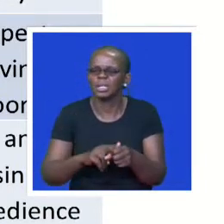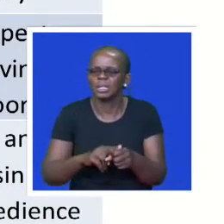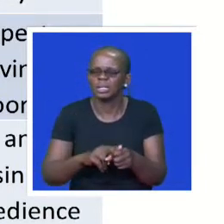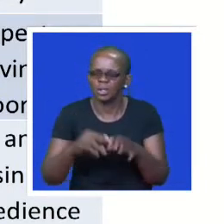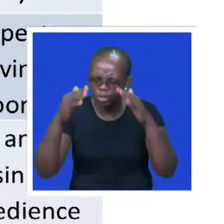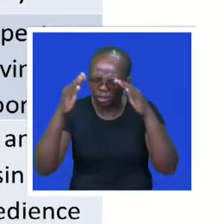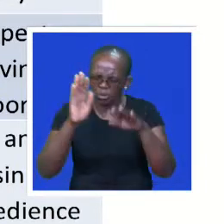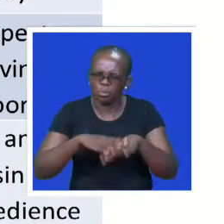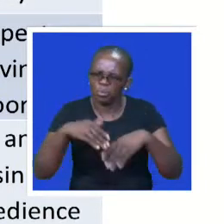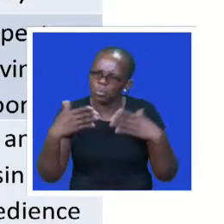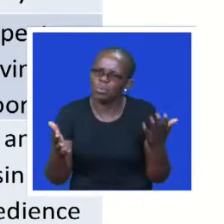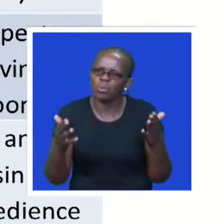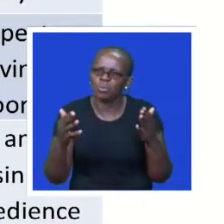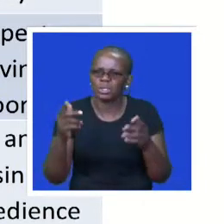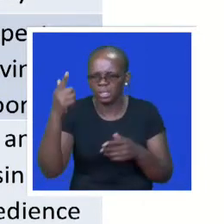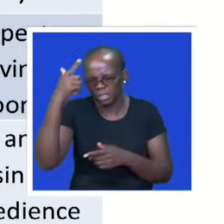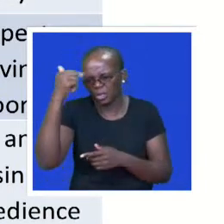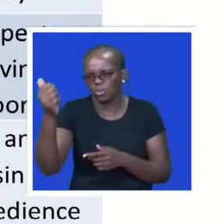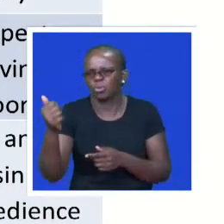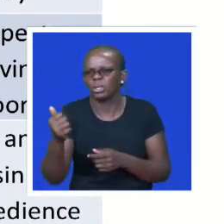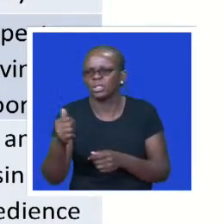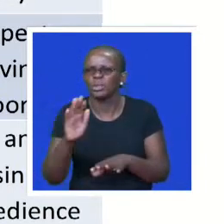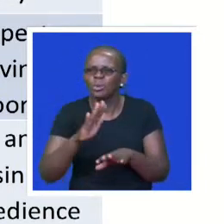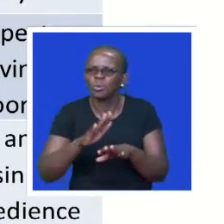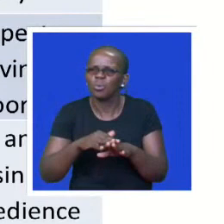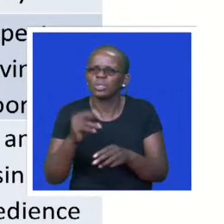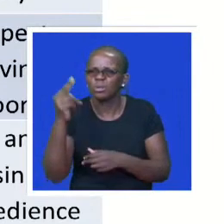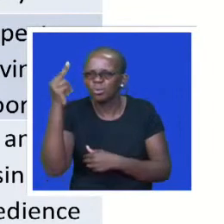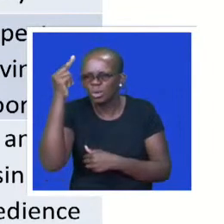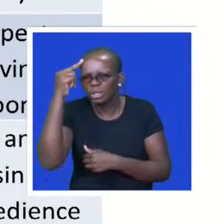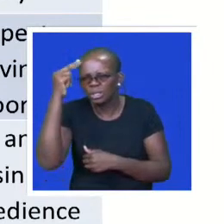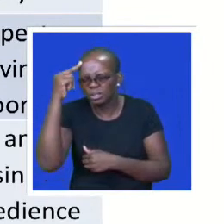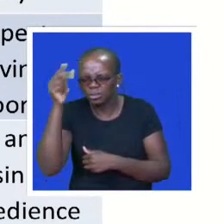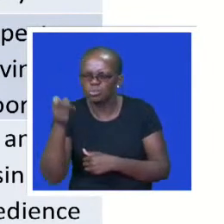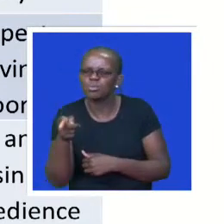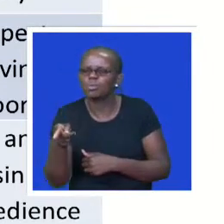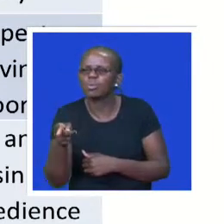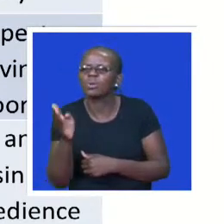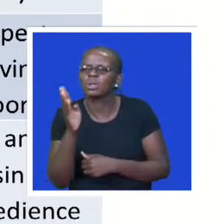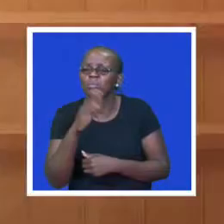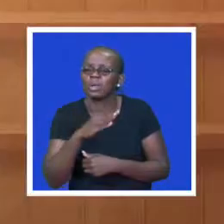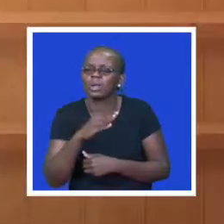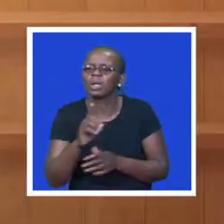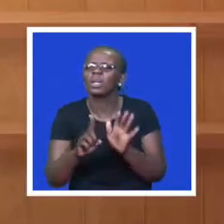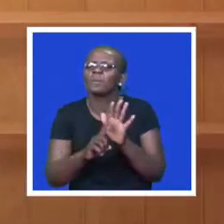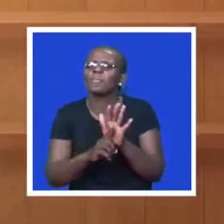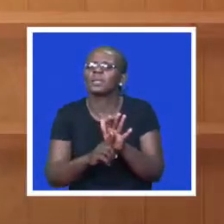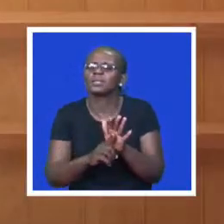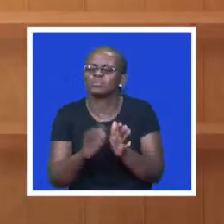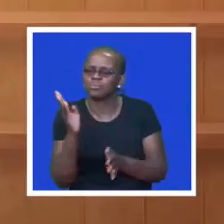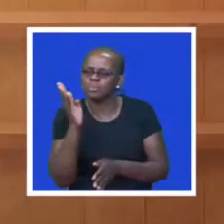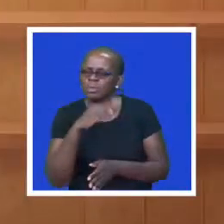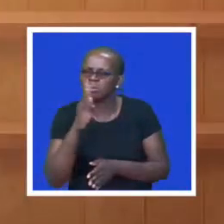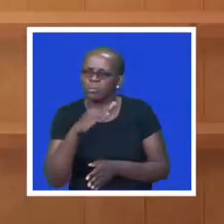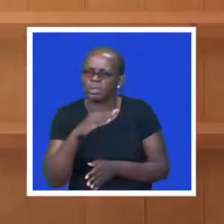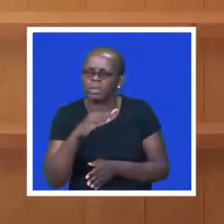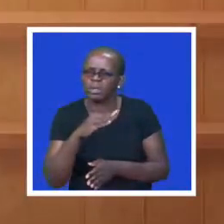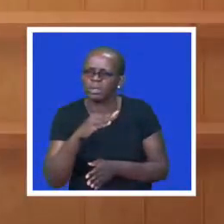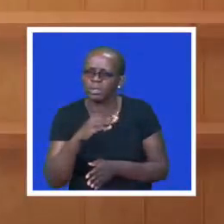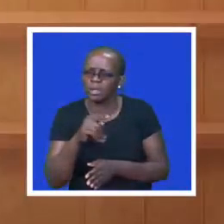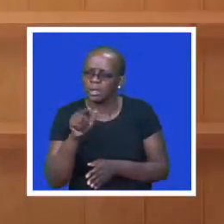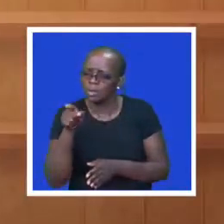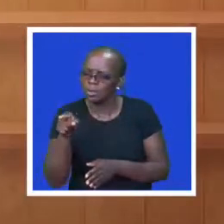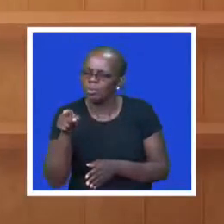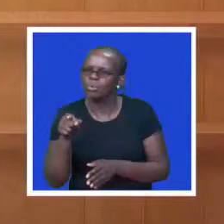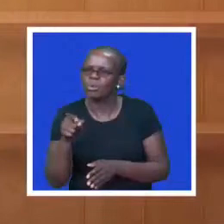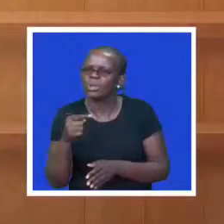without full understanding of the consequences, such as a lie. Sometimes you tell lies about a person or tell